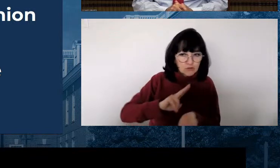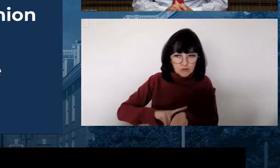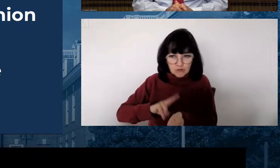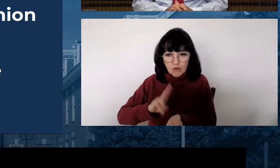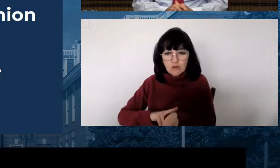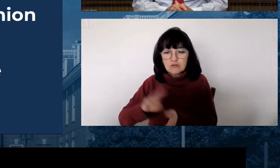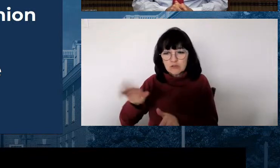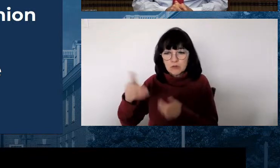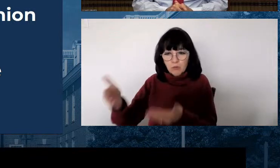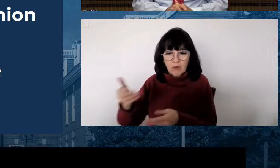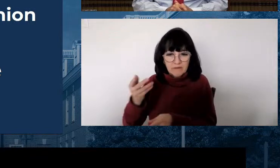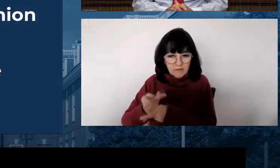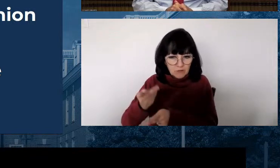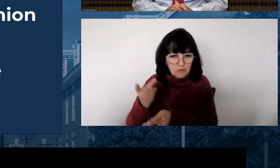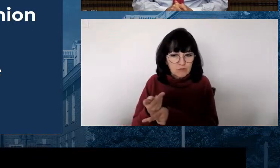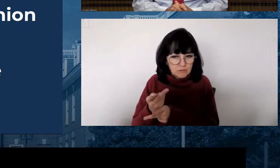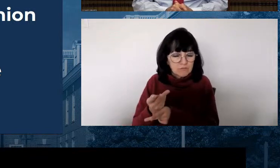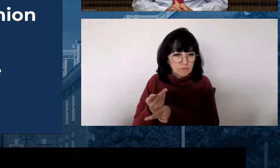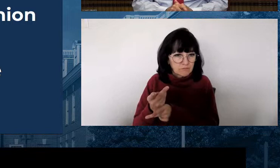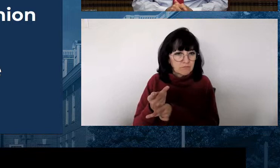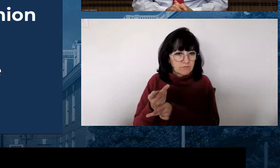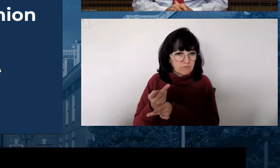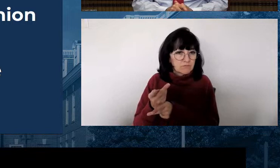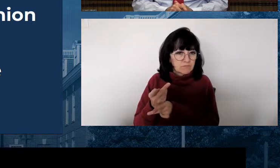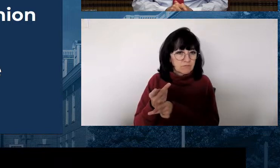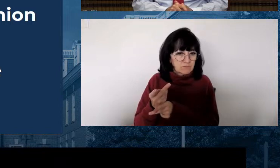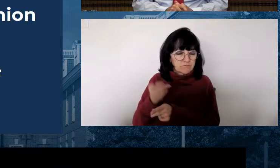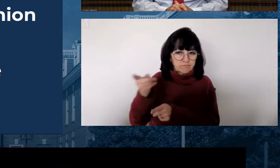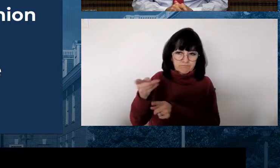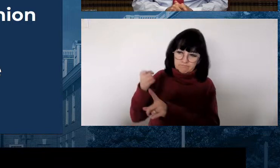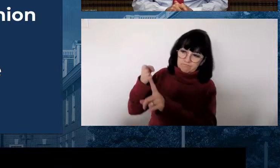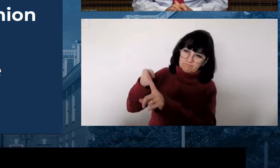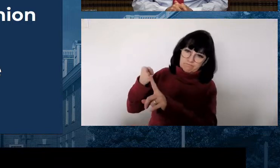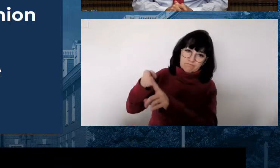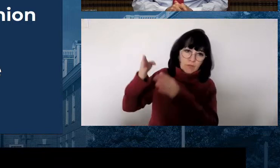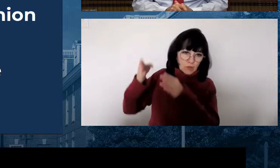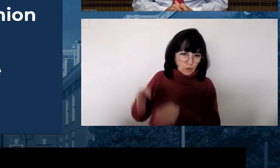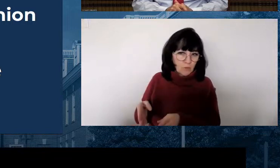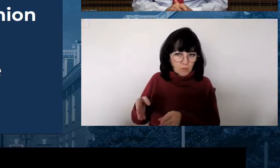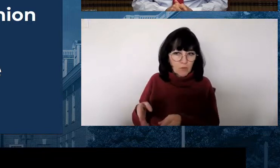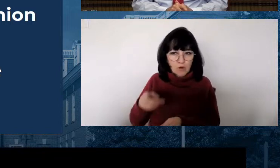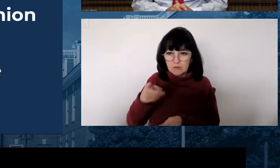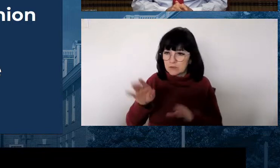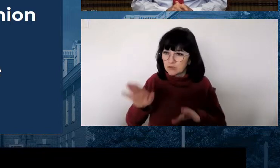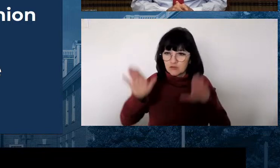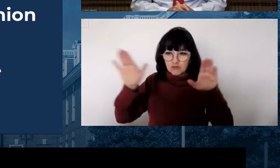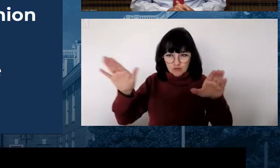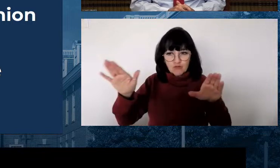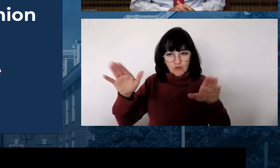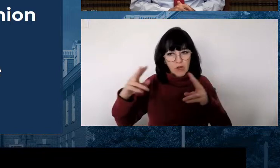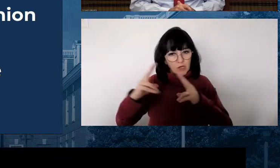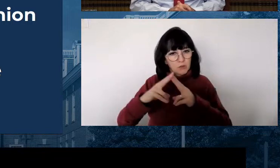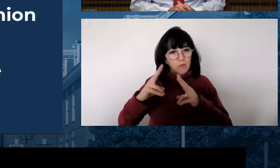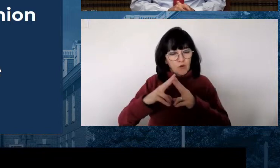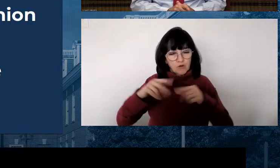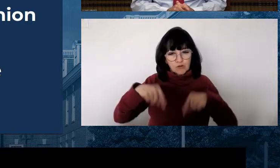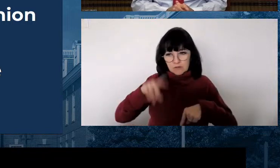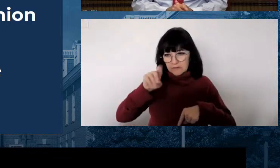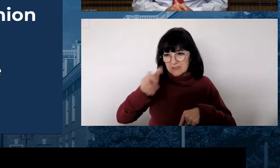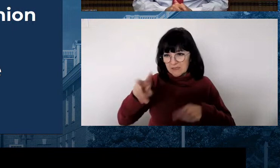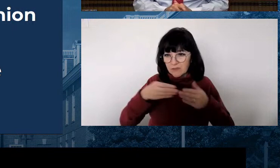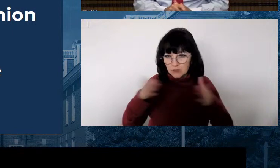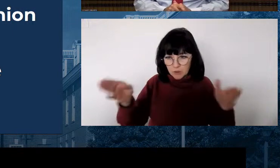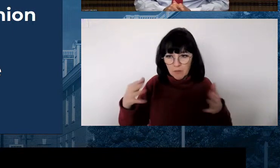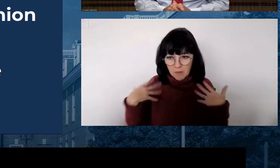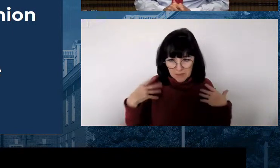and being the point person for all of that. She's been a great partner for us in the Division of Public Health. And Sharon,